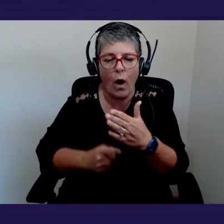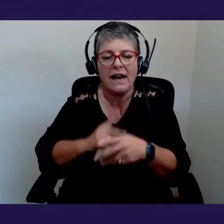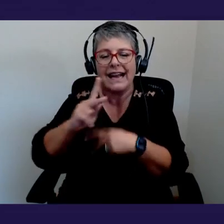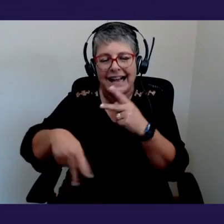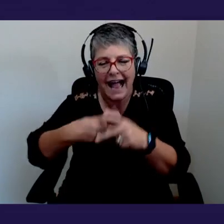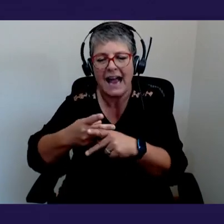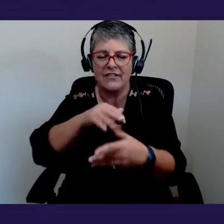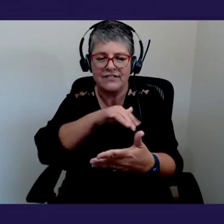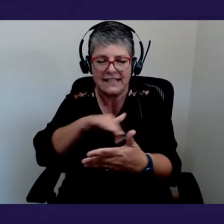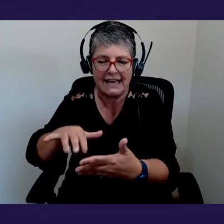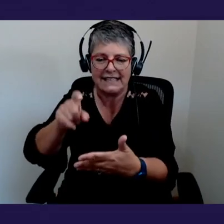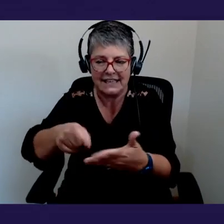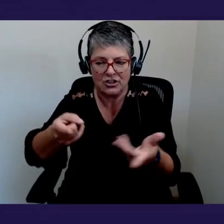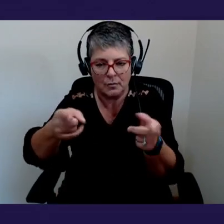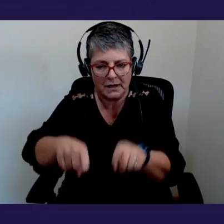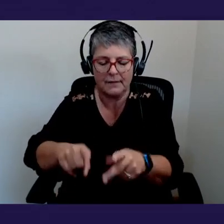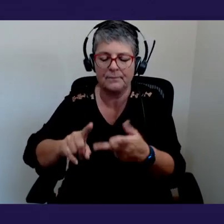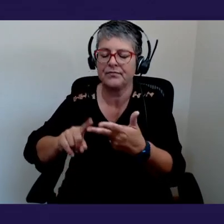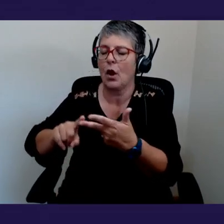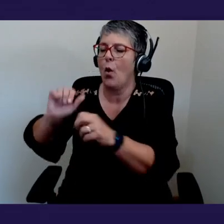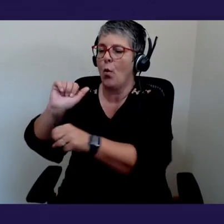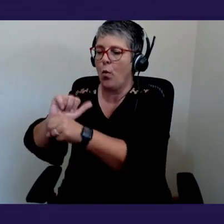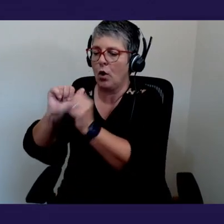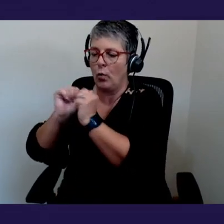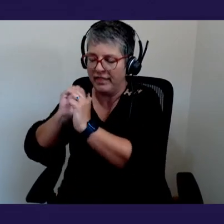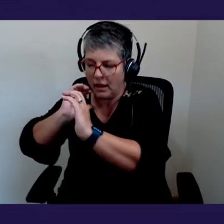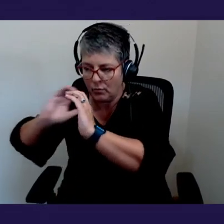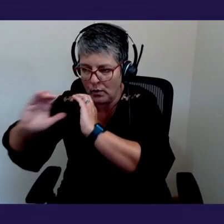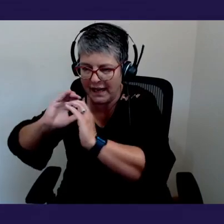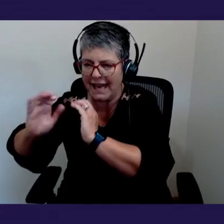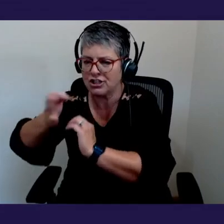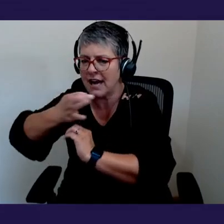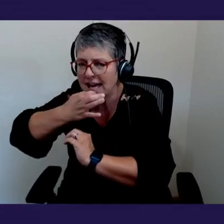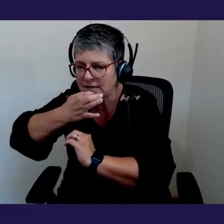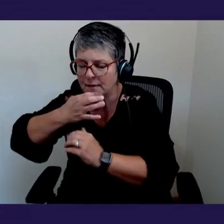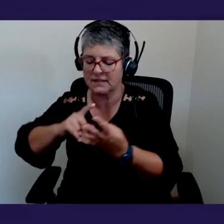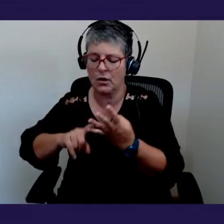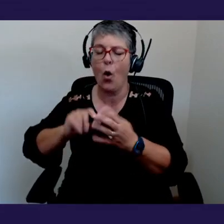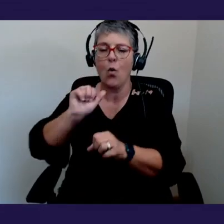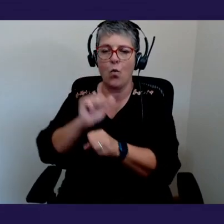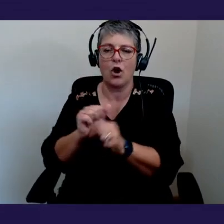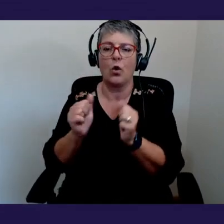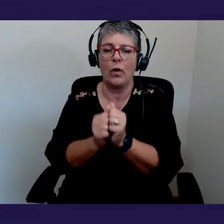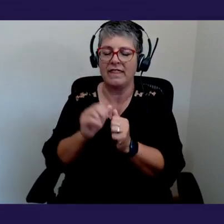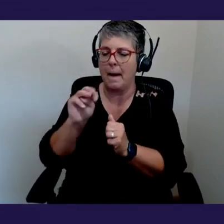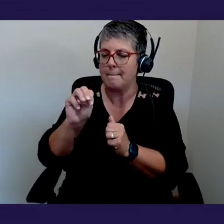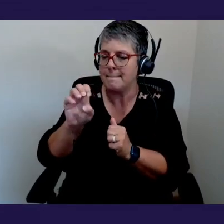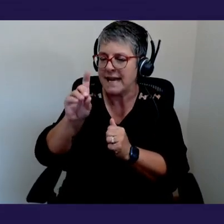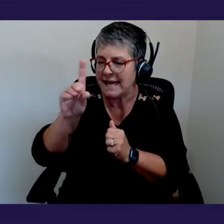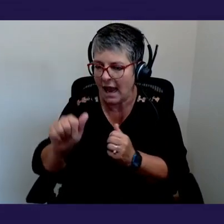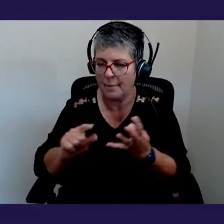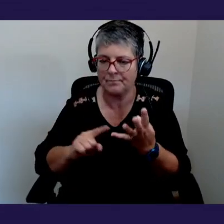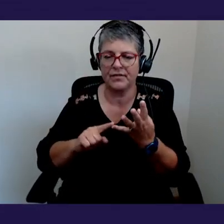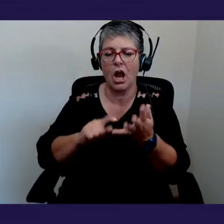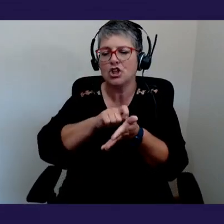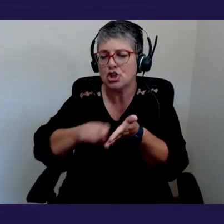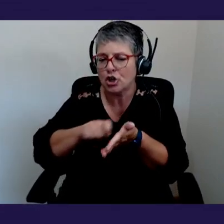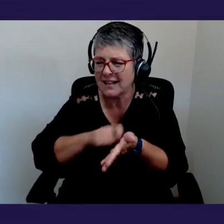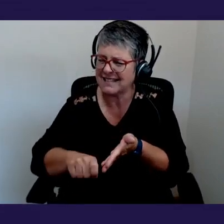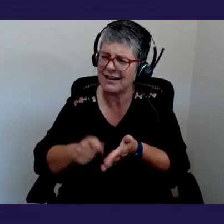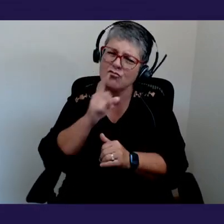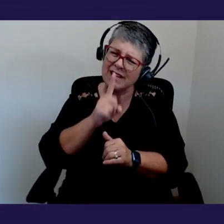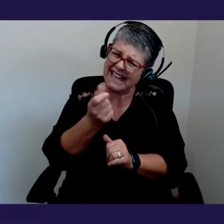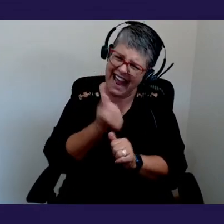to work with communications experts, to work with people, with journalists, with media, with everyone all at once. And so I